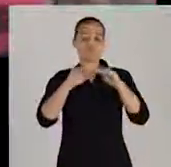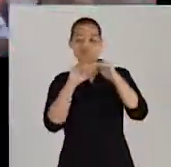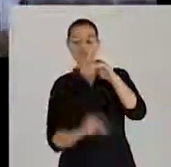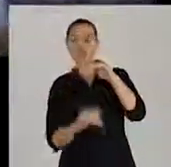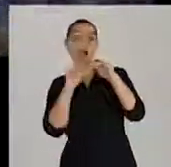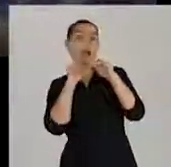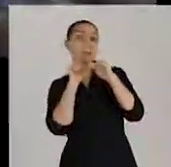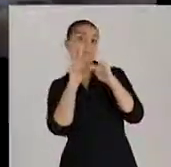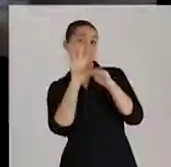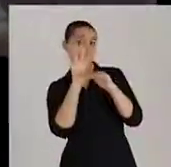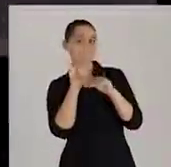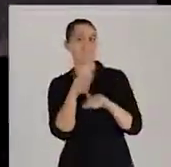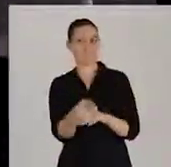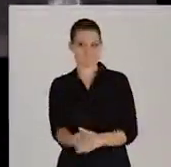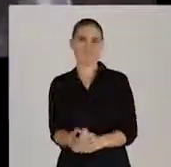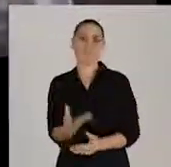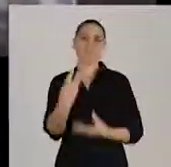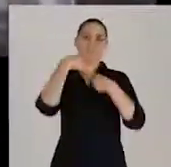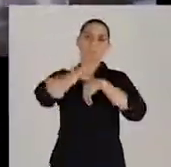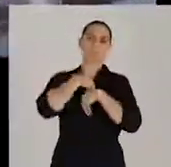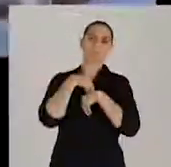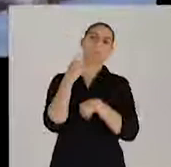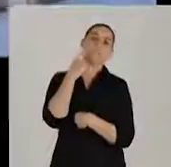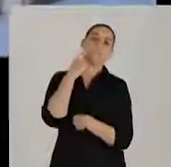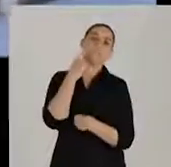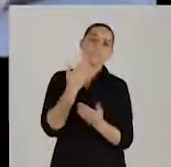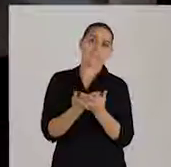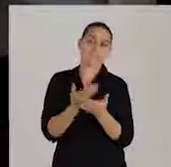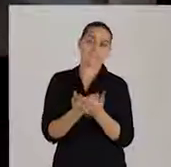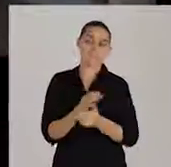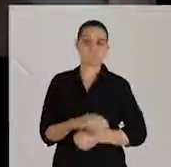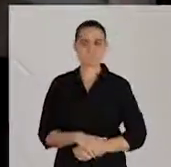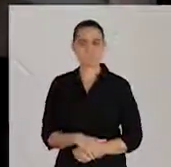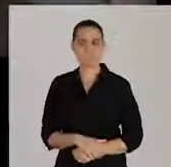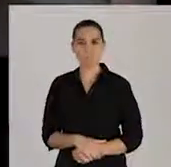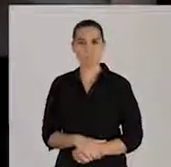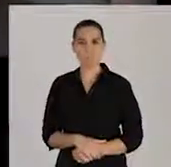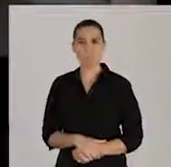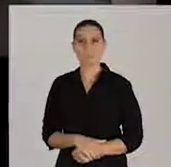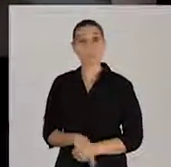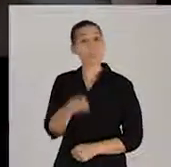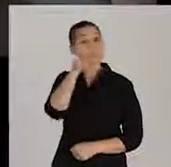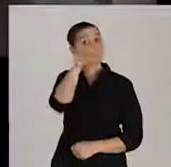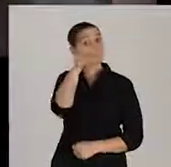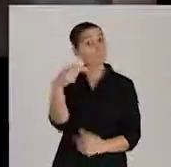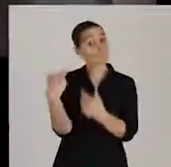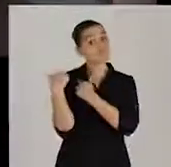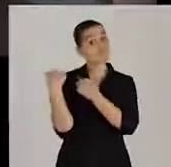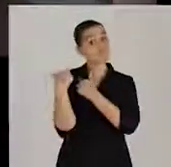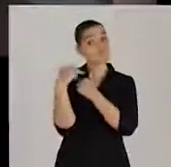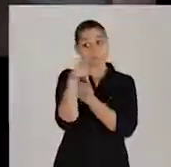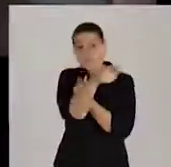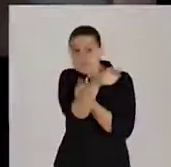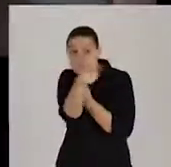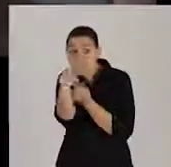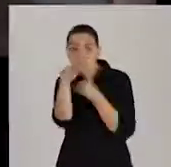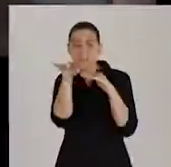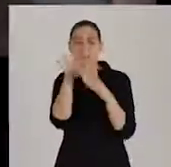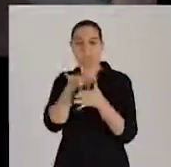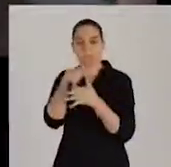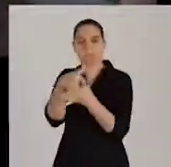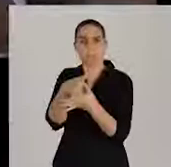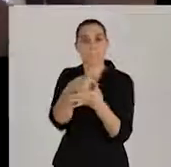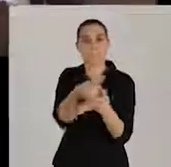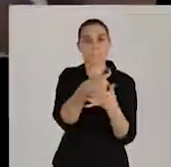likely to interact with all of these people? You are. Because of your job, you are very likely